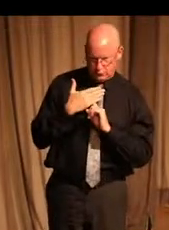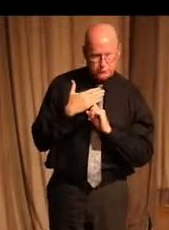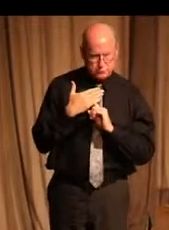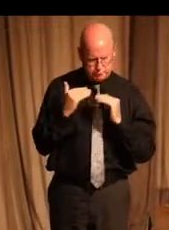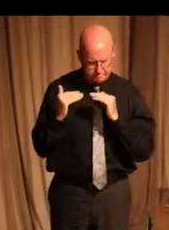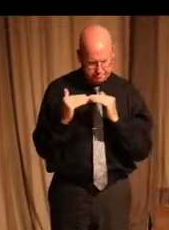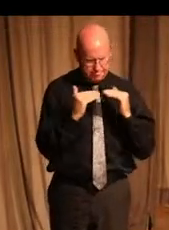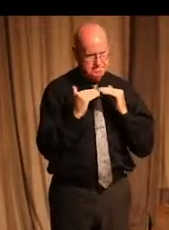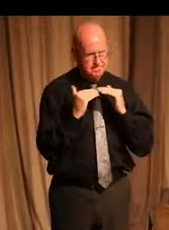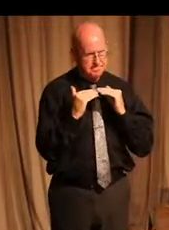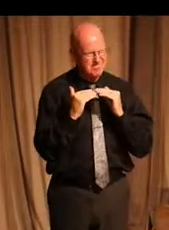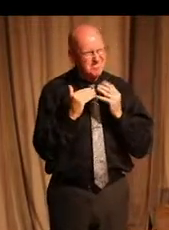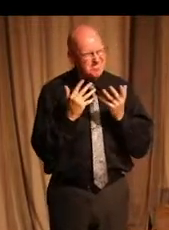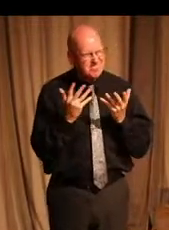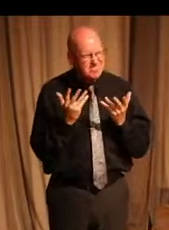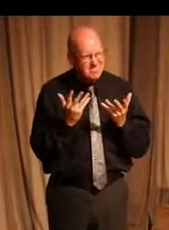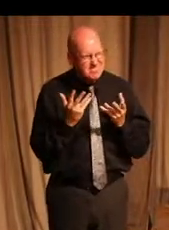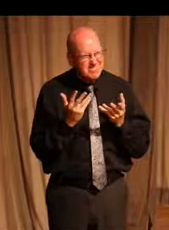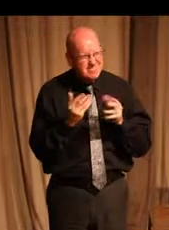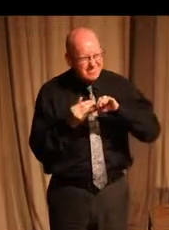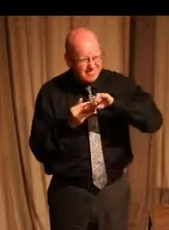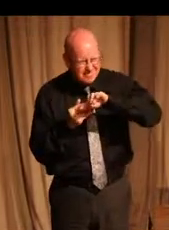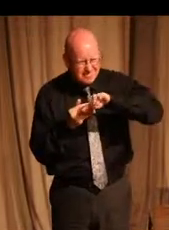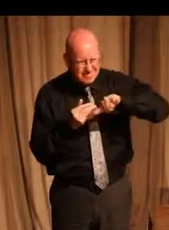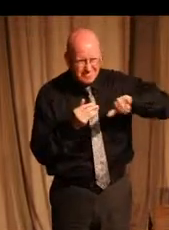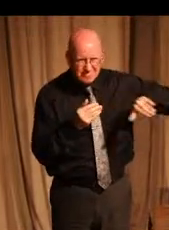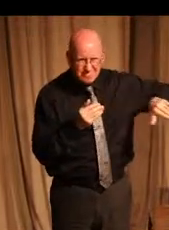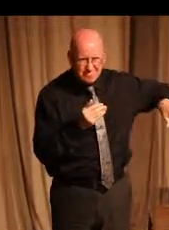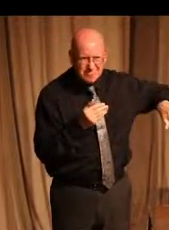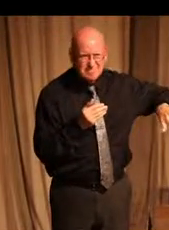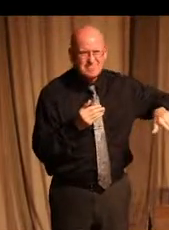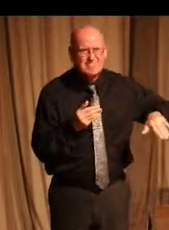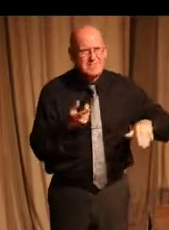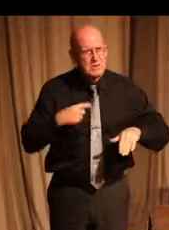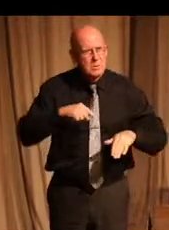that's always, you know, where it is that